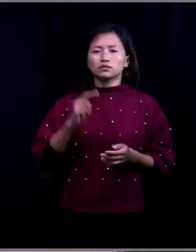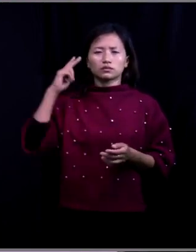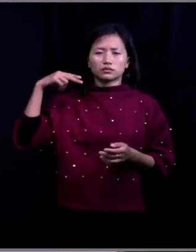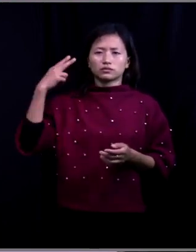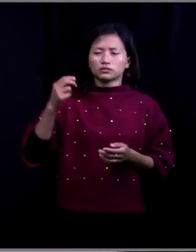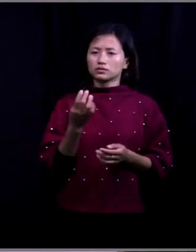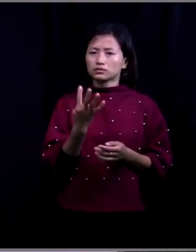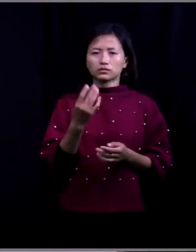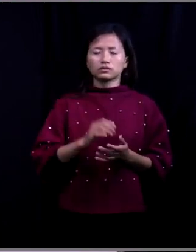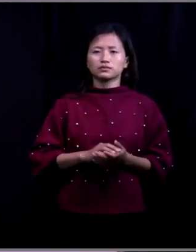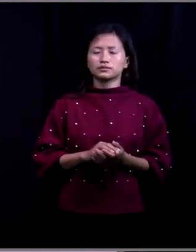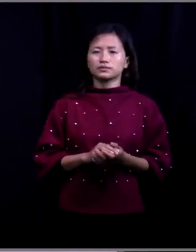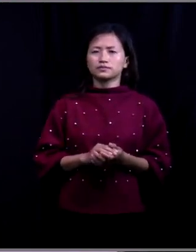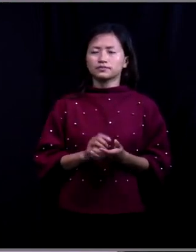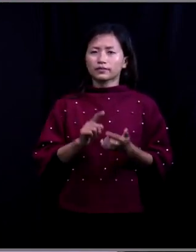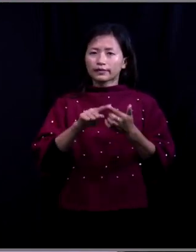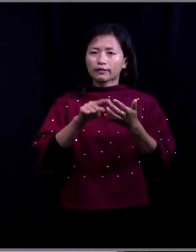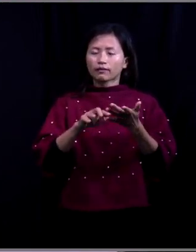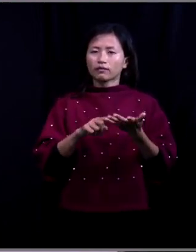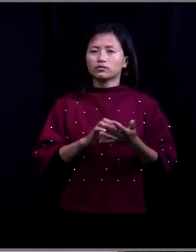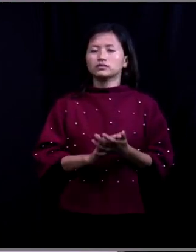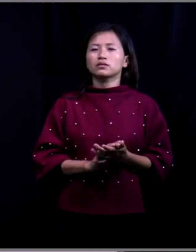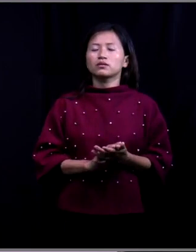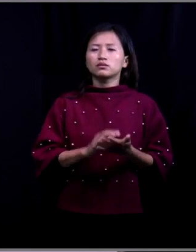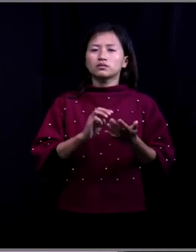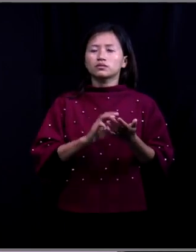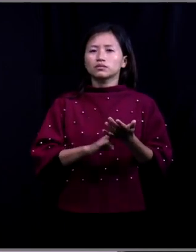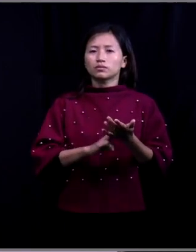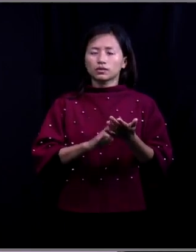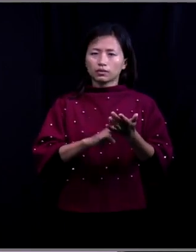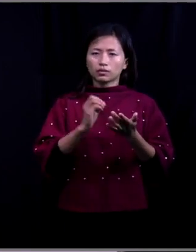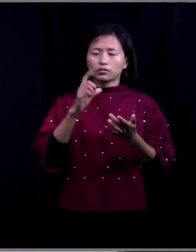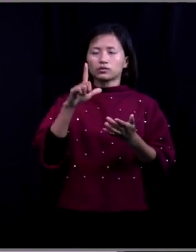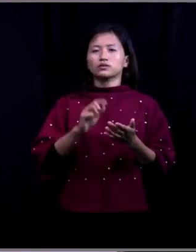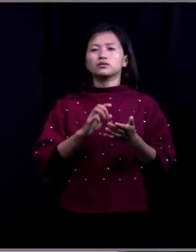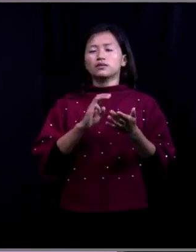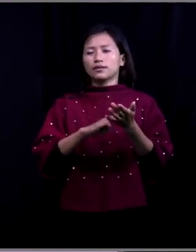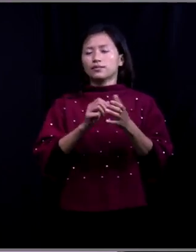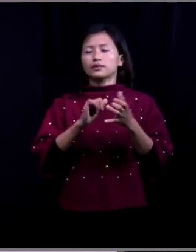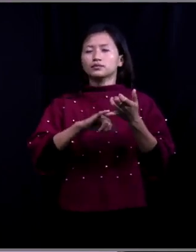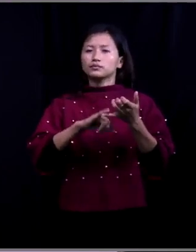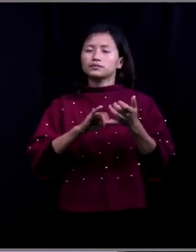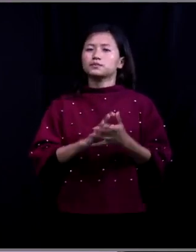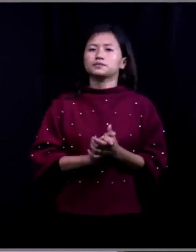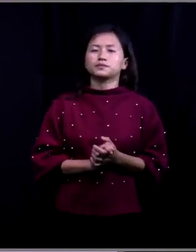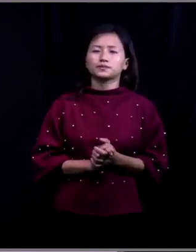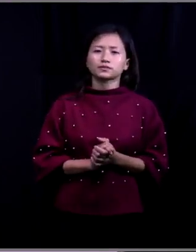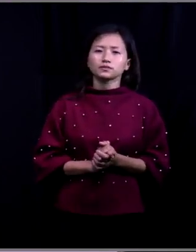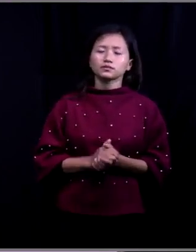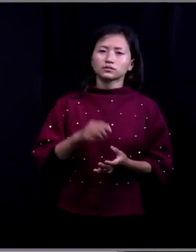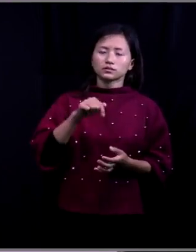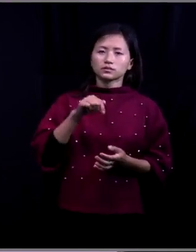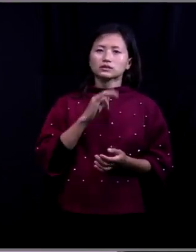cannot say molecular formula, and therefore we cannot calculate the molecular mass. Since